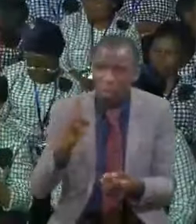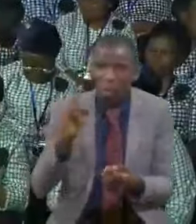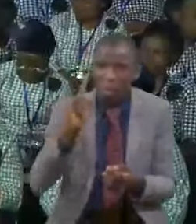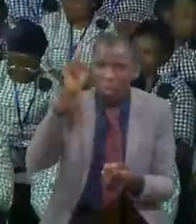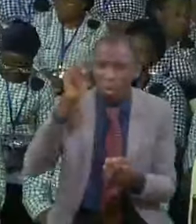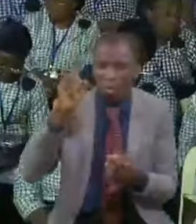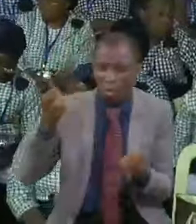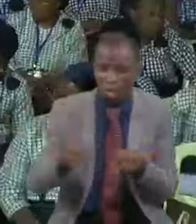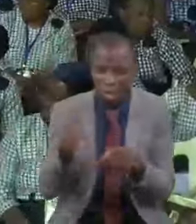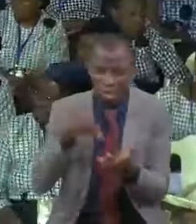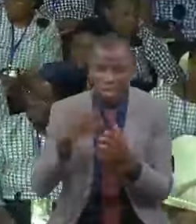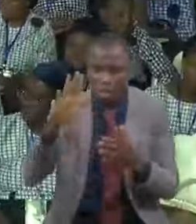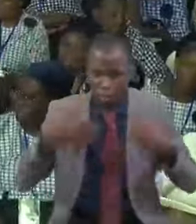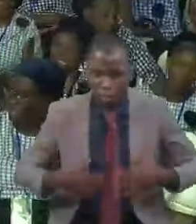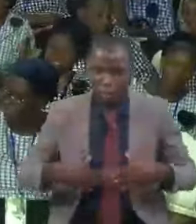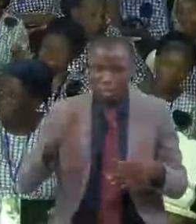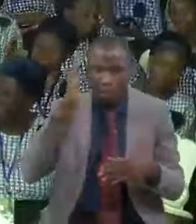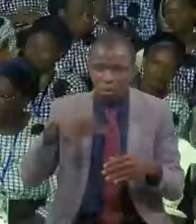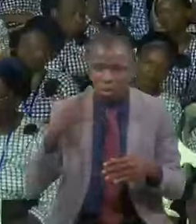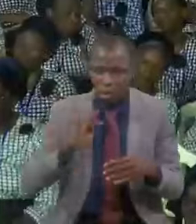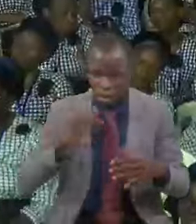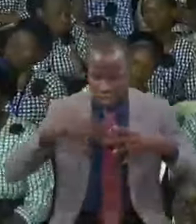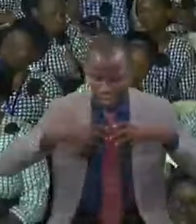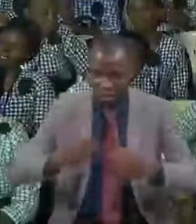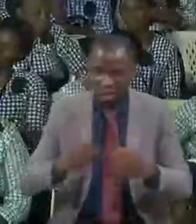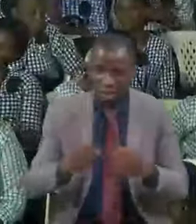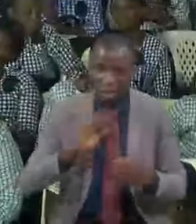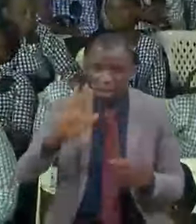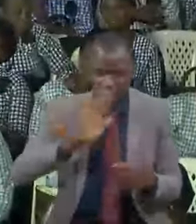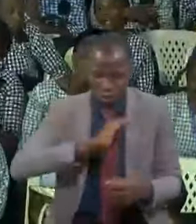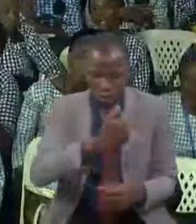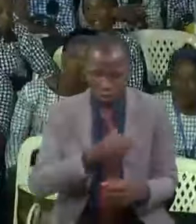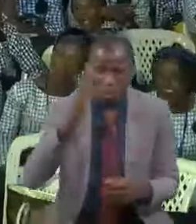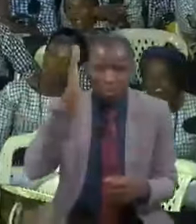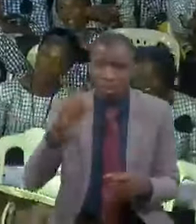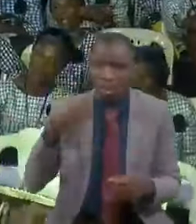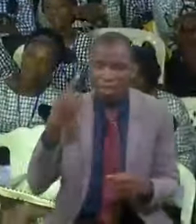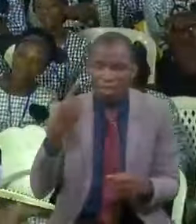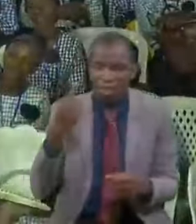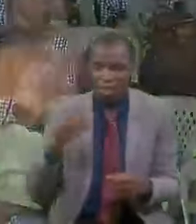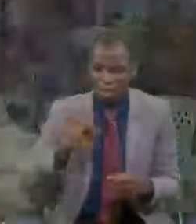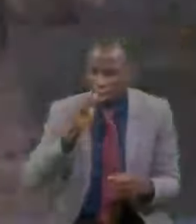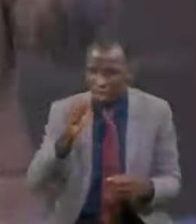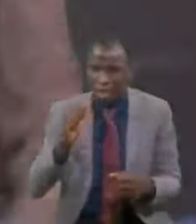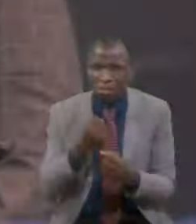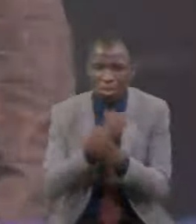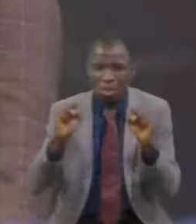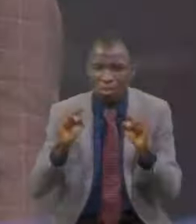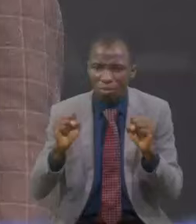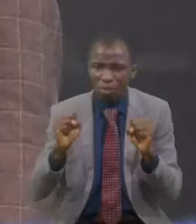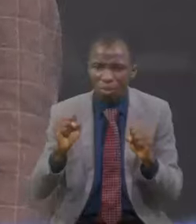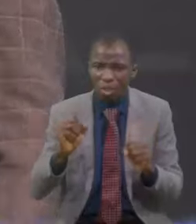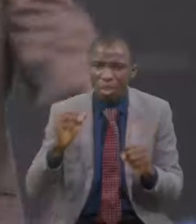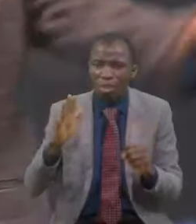say, I am healed. Your soul will say, I am saved. Your mind